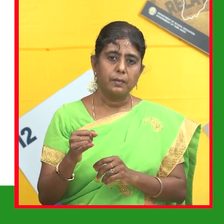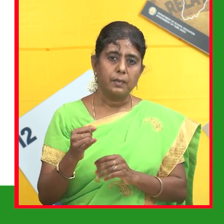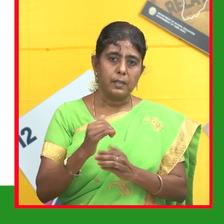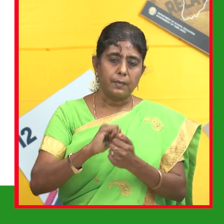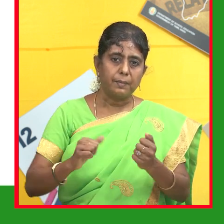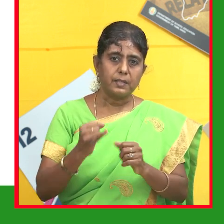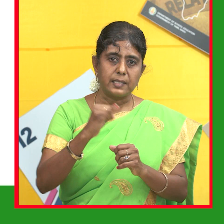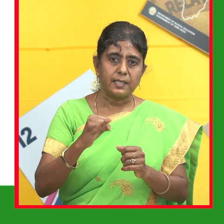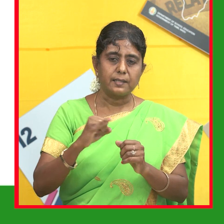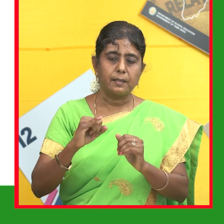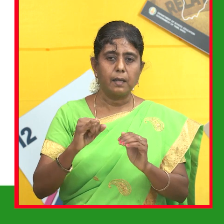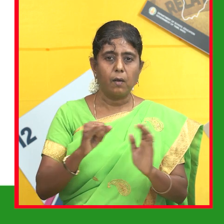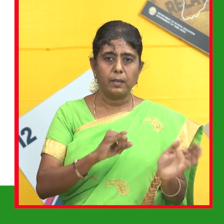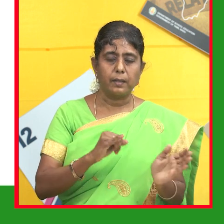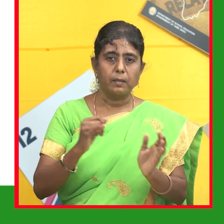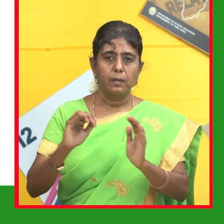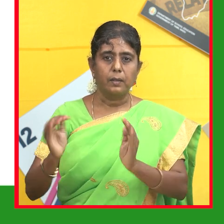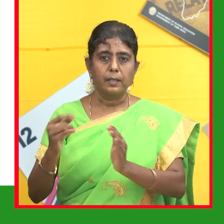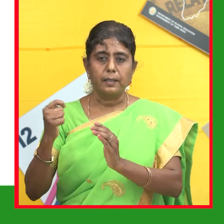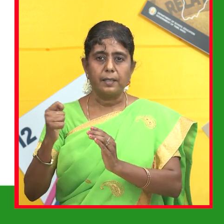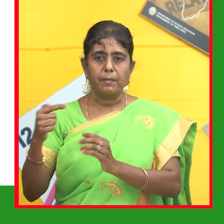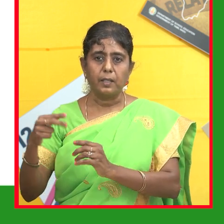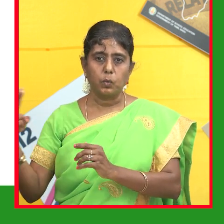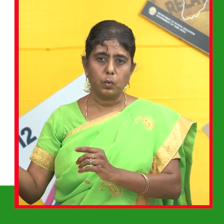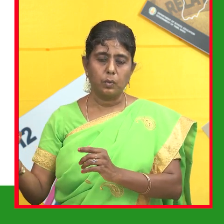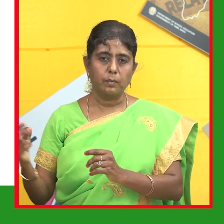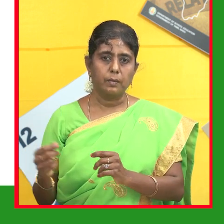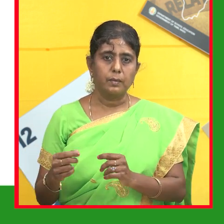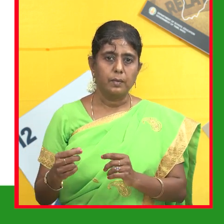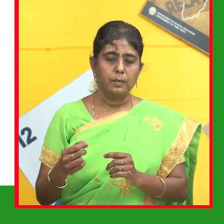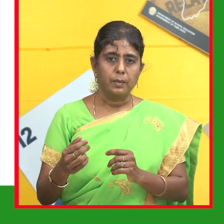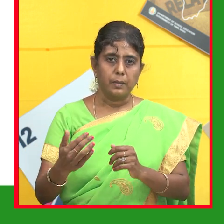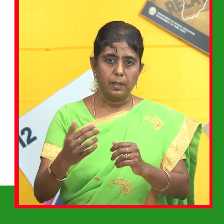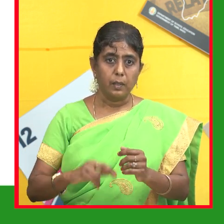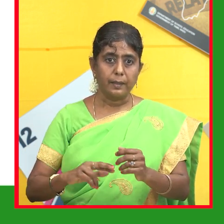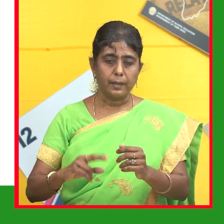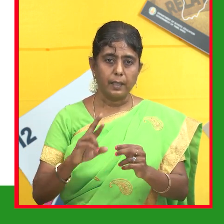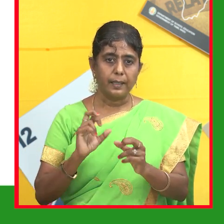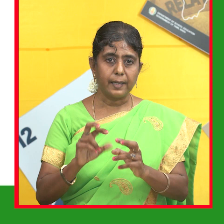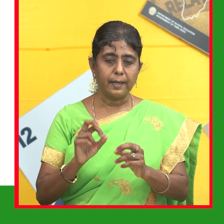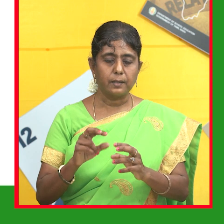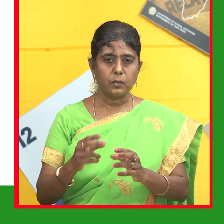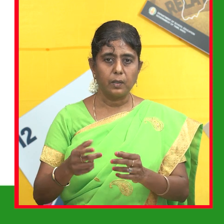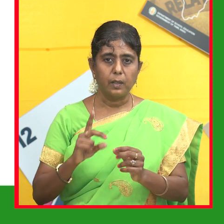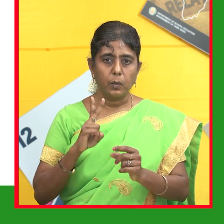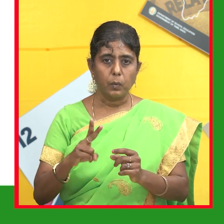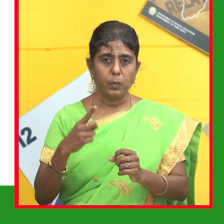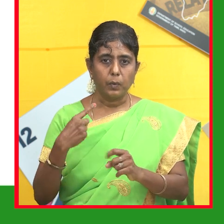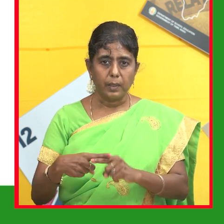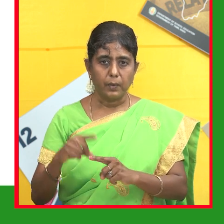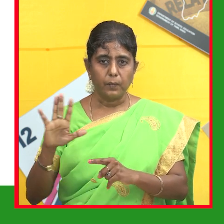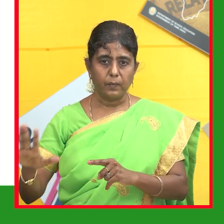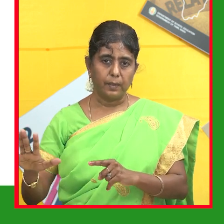Now remaining t minus 2 should be in the bracket. In the denominator 10t is there, that we can write 2 into 5.